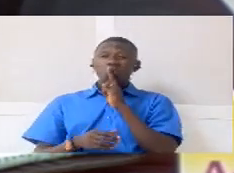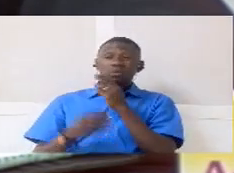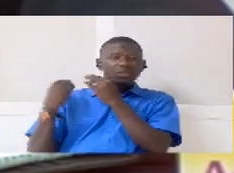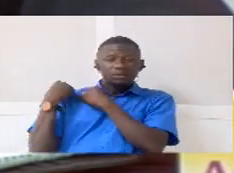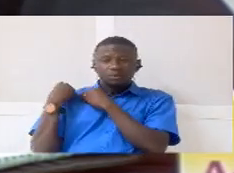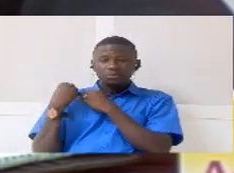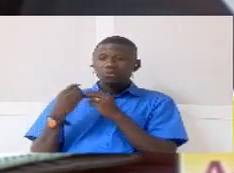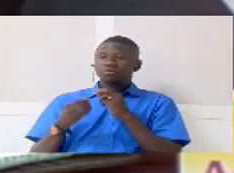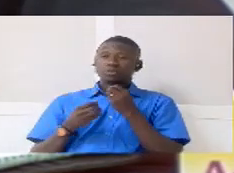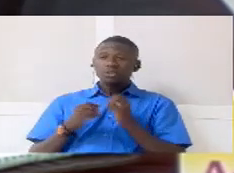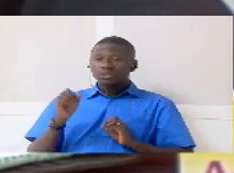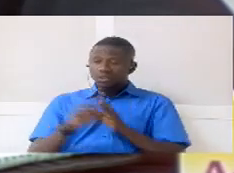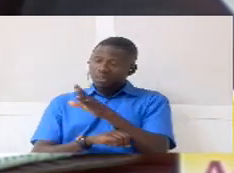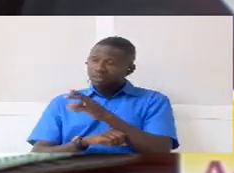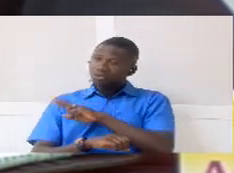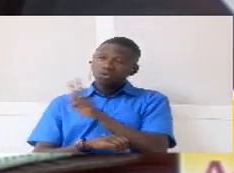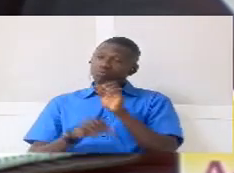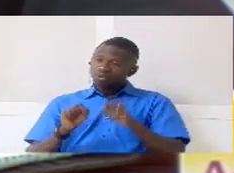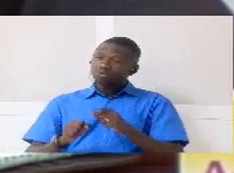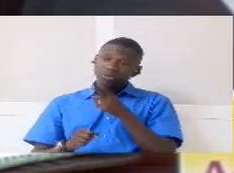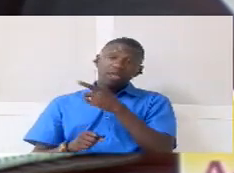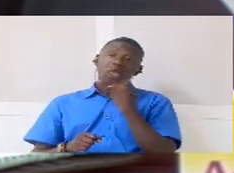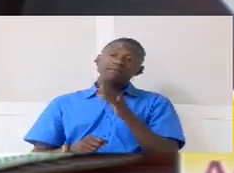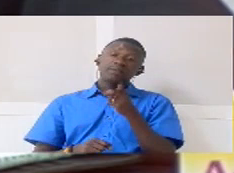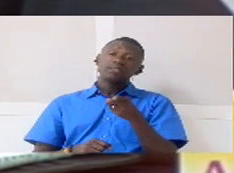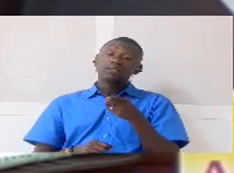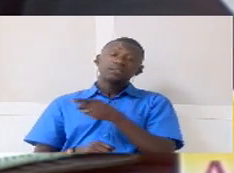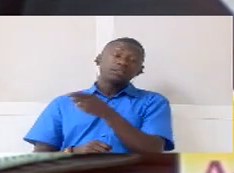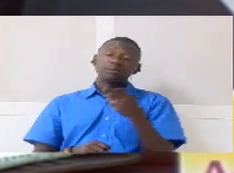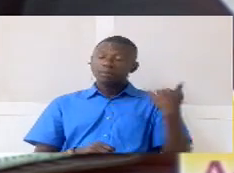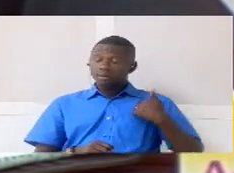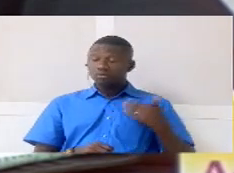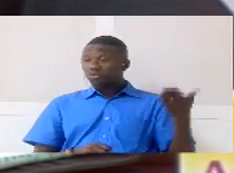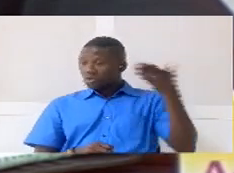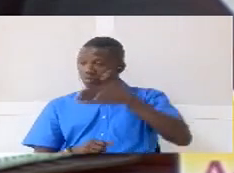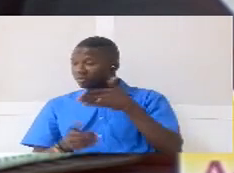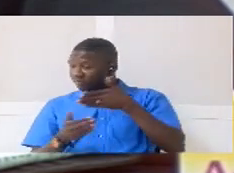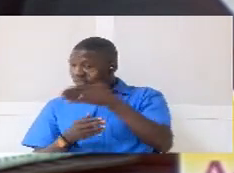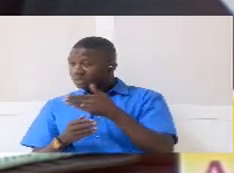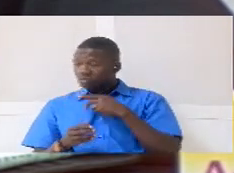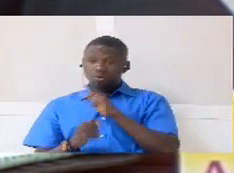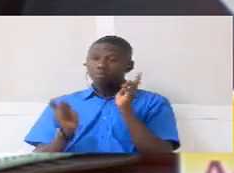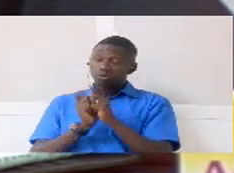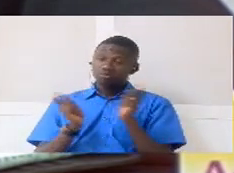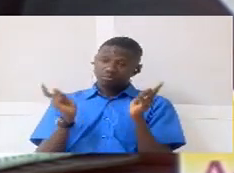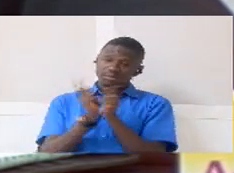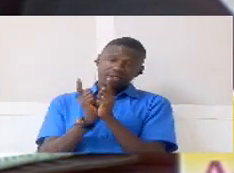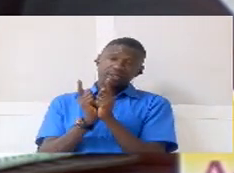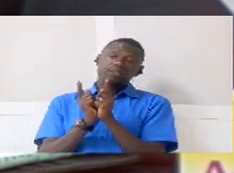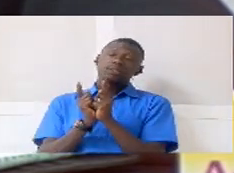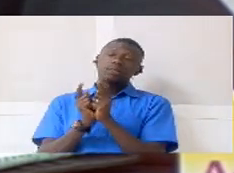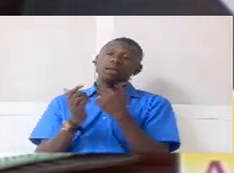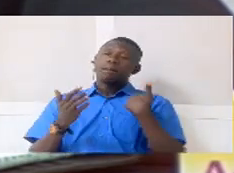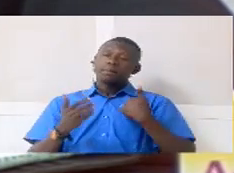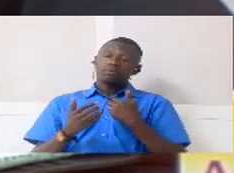Ning akatanya ming fo isi femfono le kafoko jumale ye bali futola security wing anil after